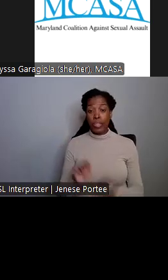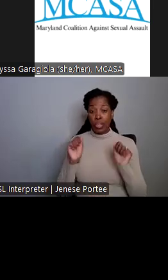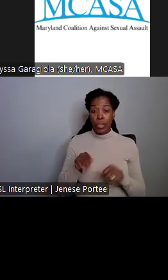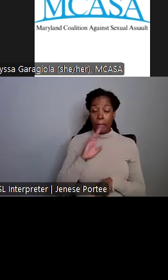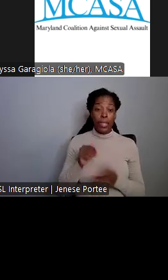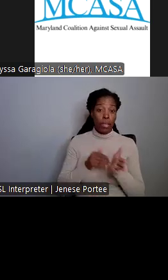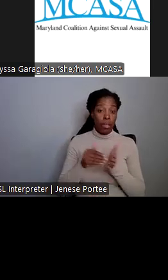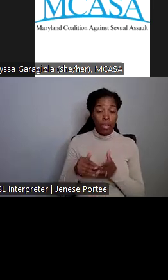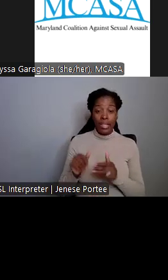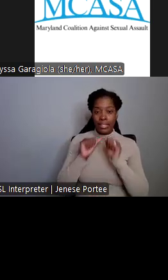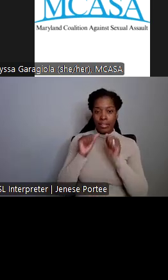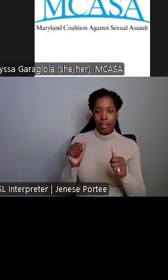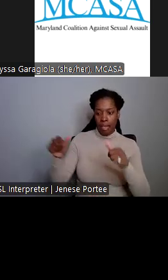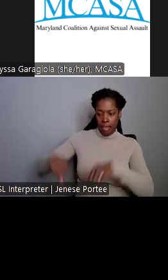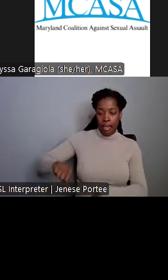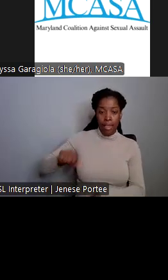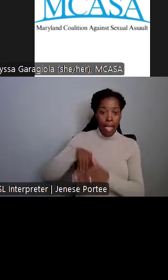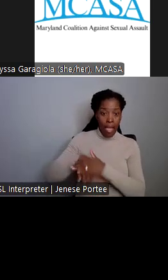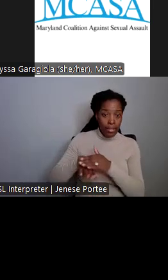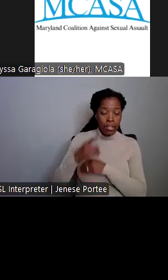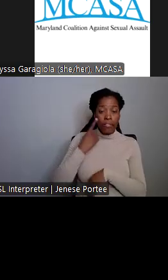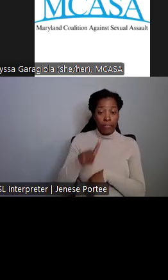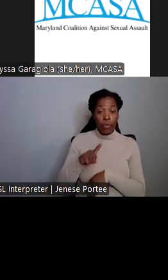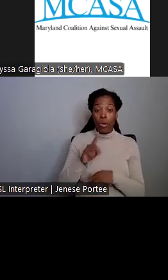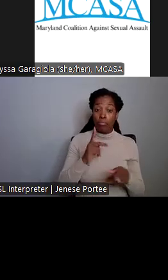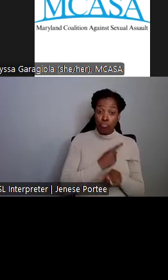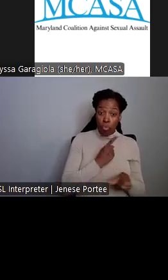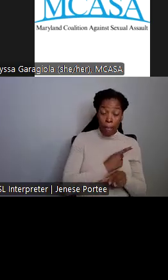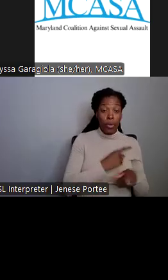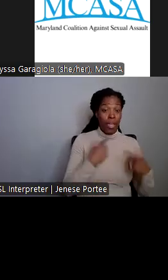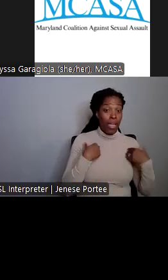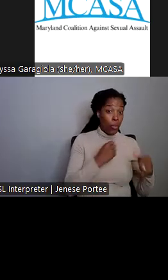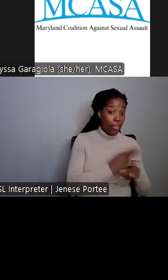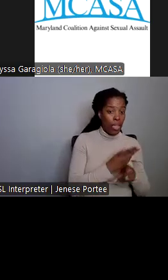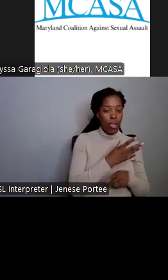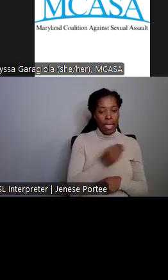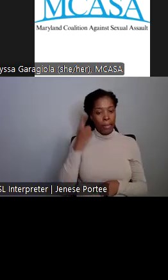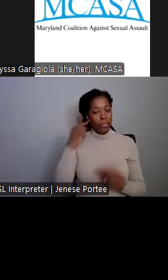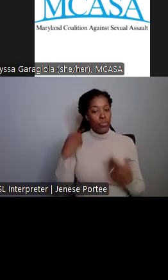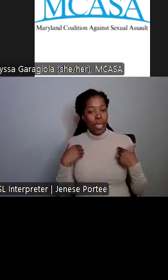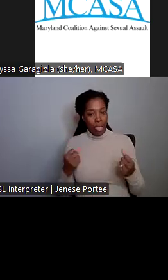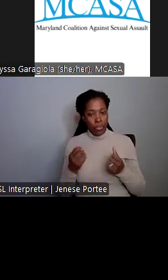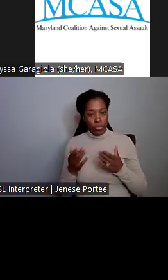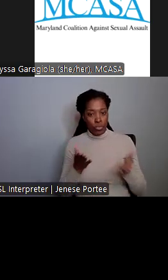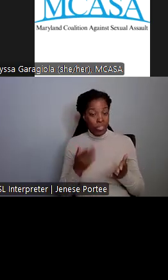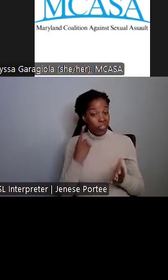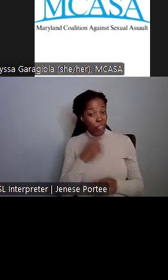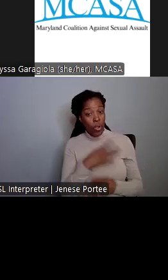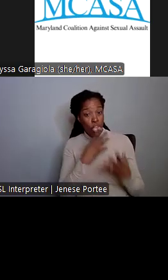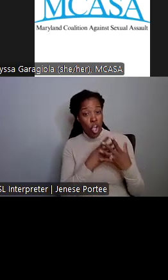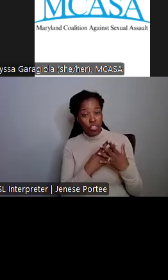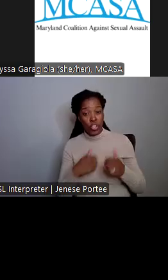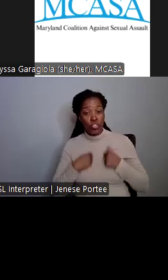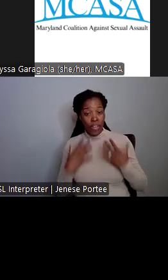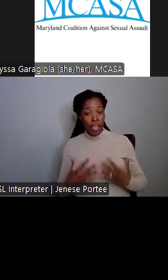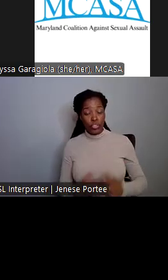access to proper health care and mental health services for incarcerated survivors. So one of the most important connections to make